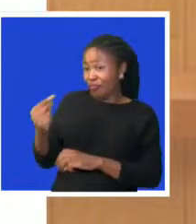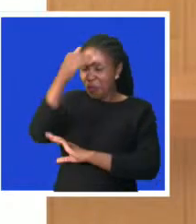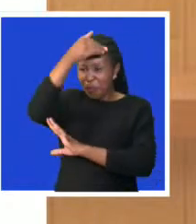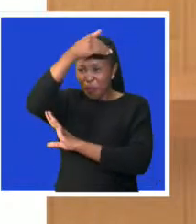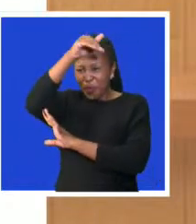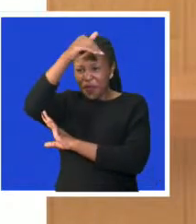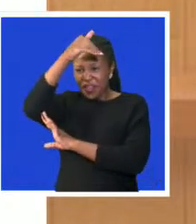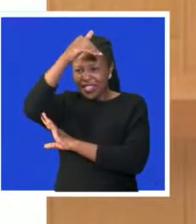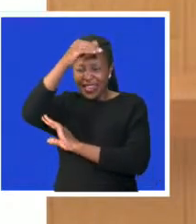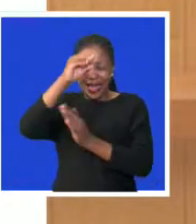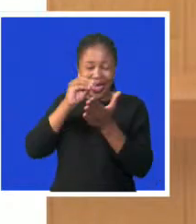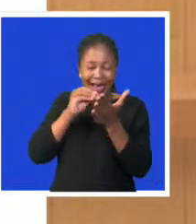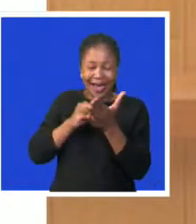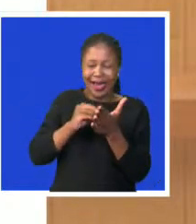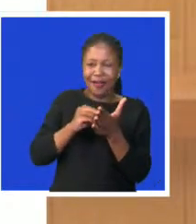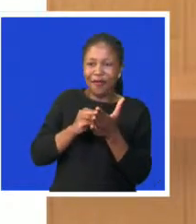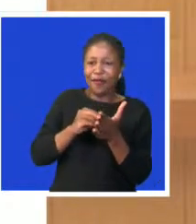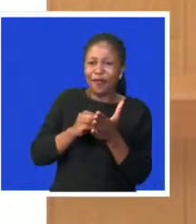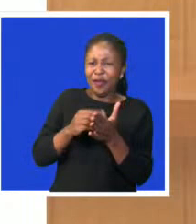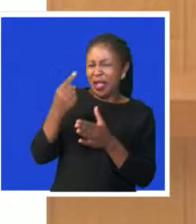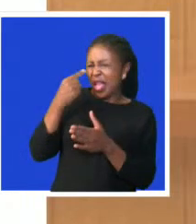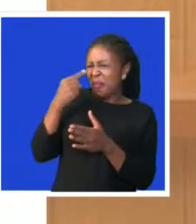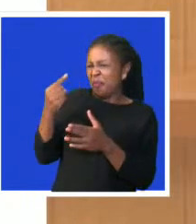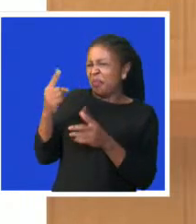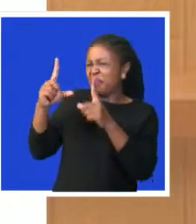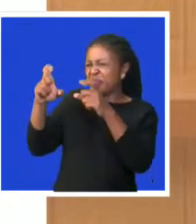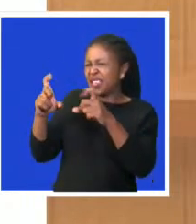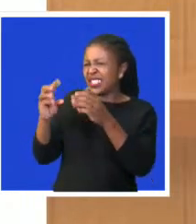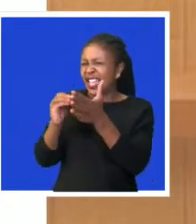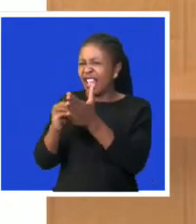in the picture, documents there,